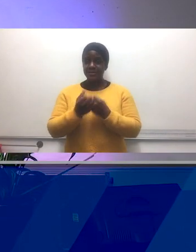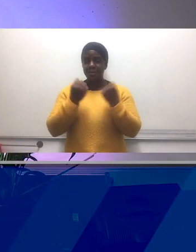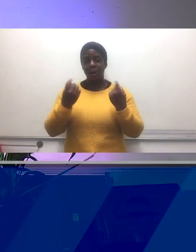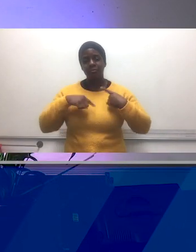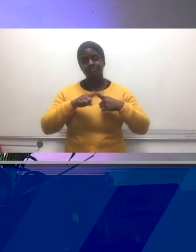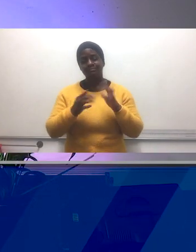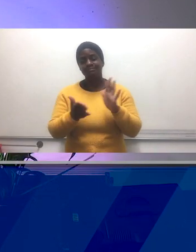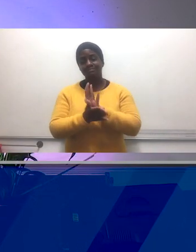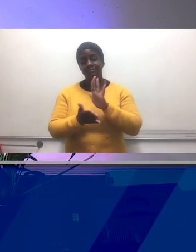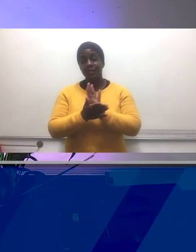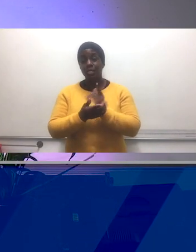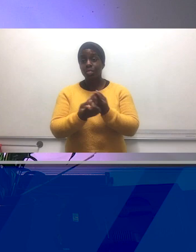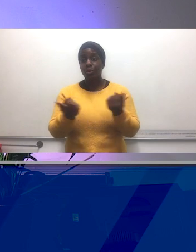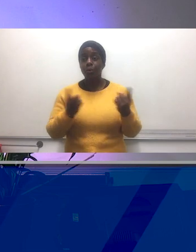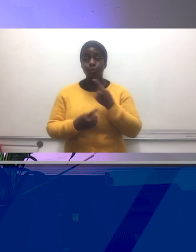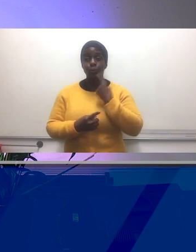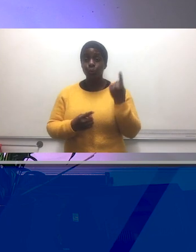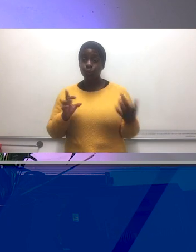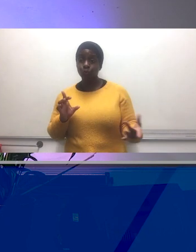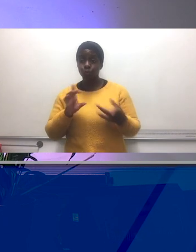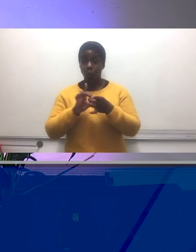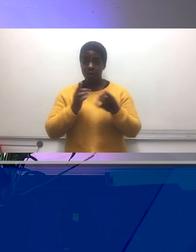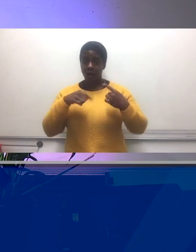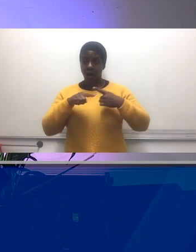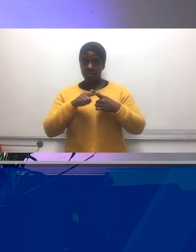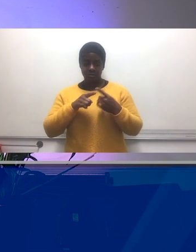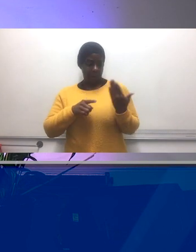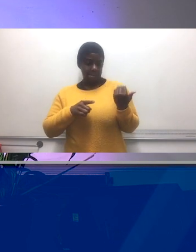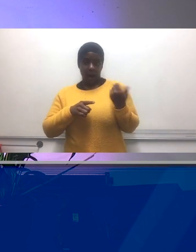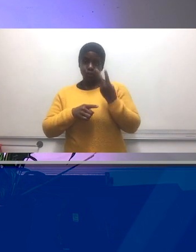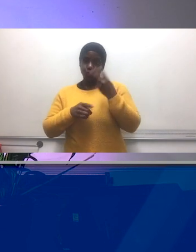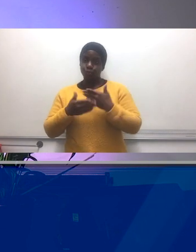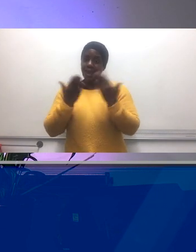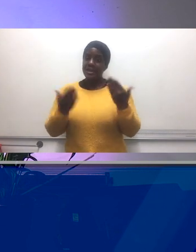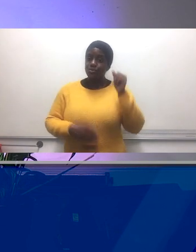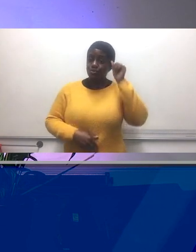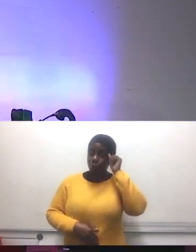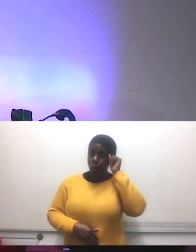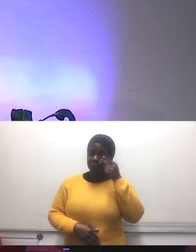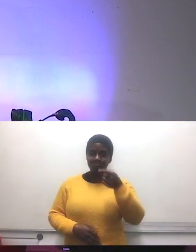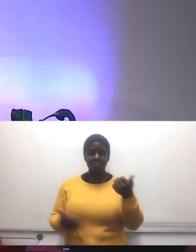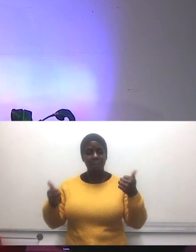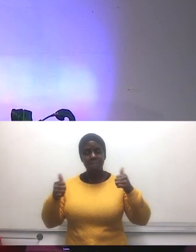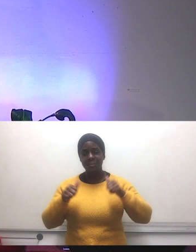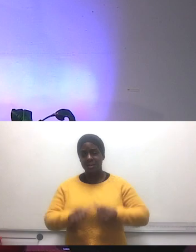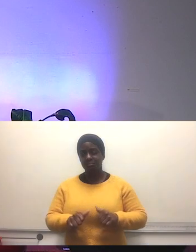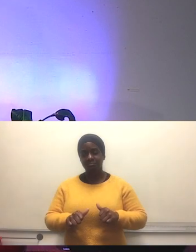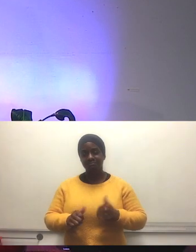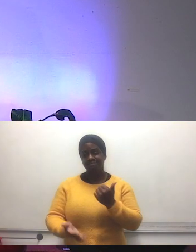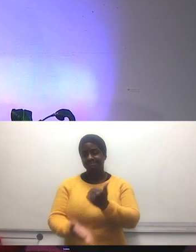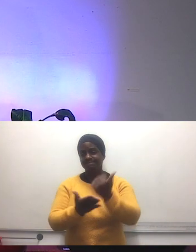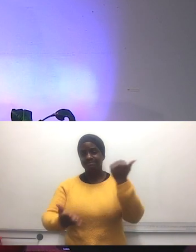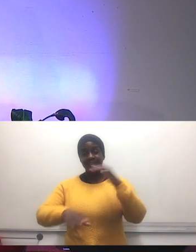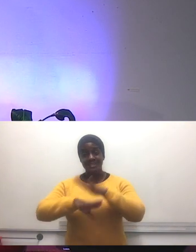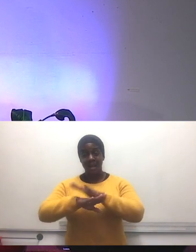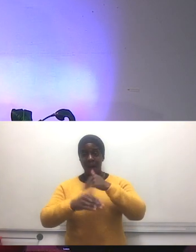glad for those of you who have joined us for the past 2 days, and we know that you have been having a great